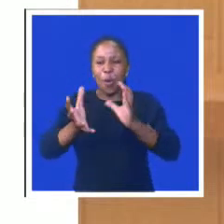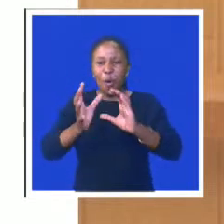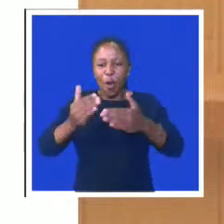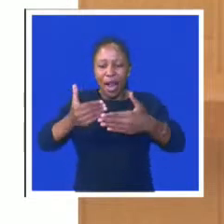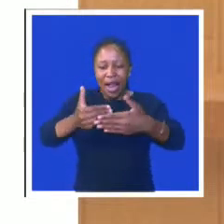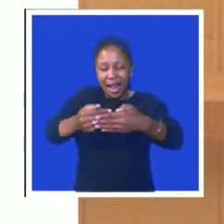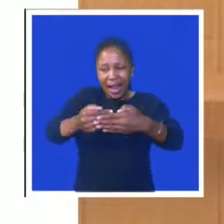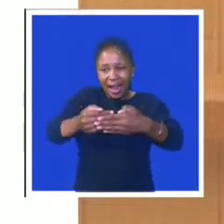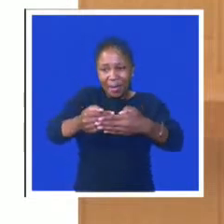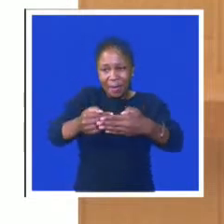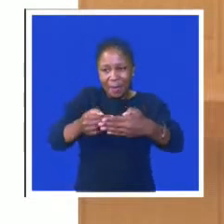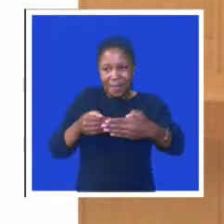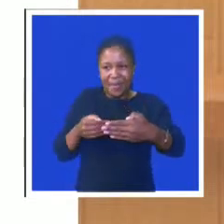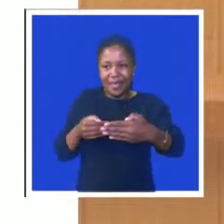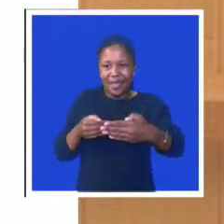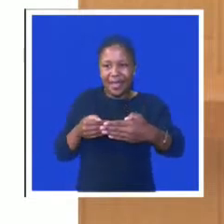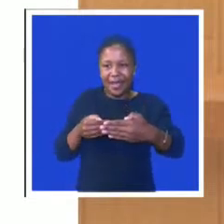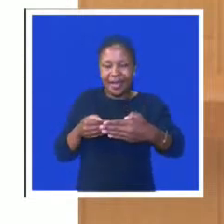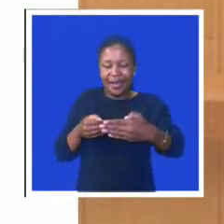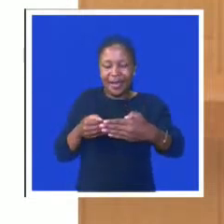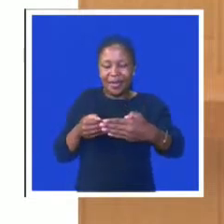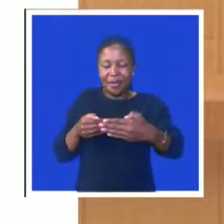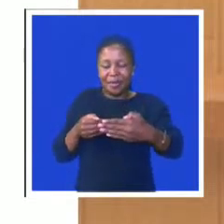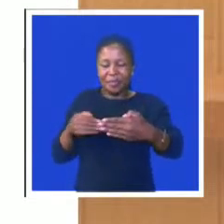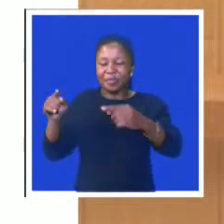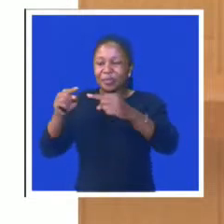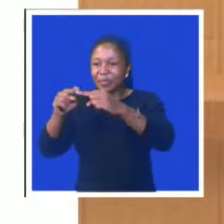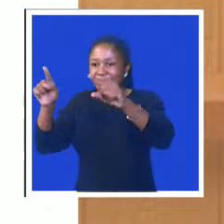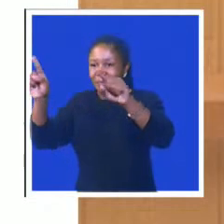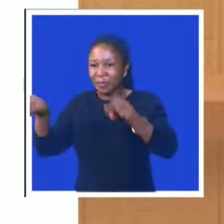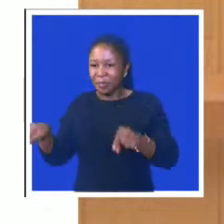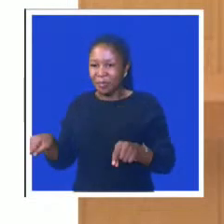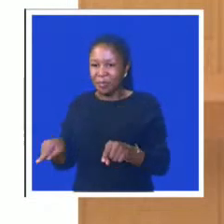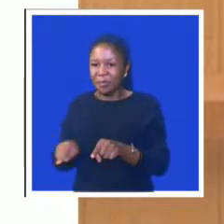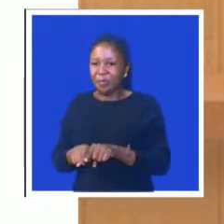is behind the box.